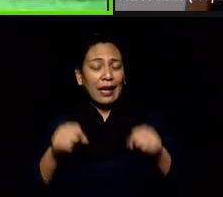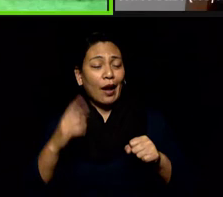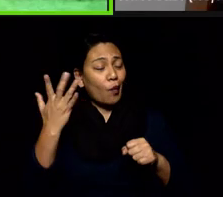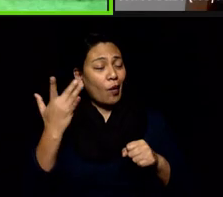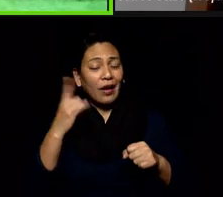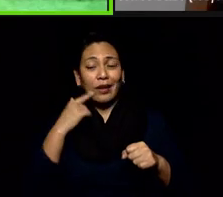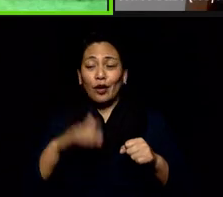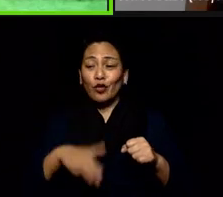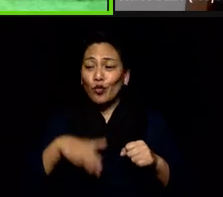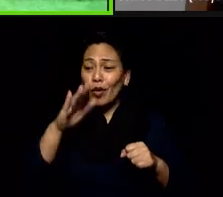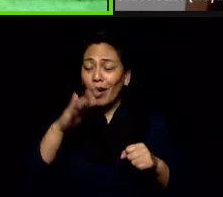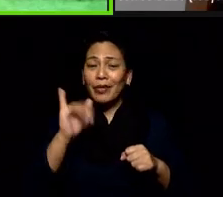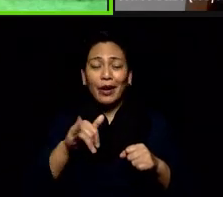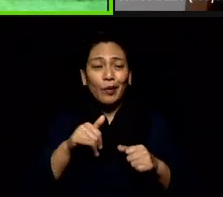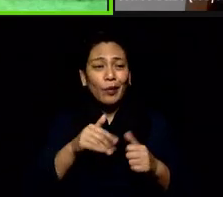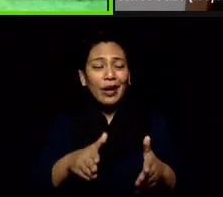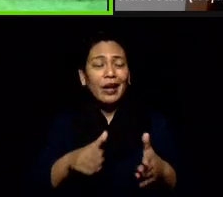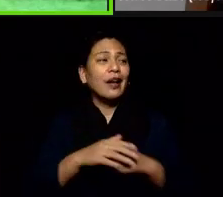because of where I